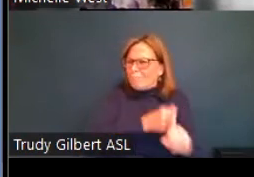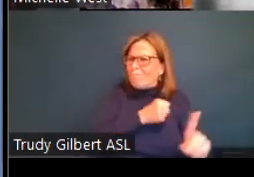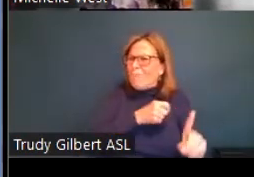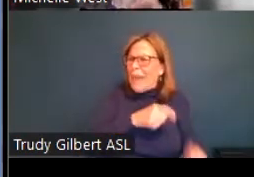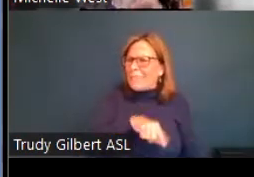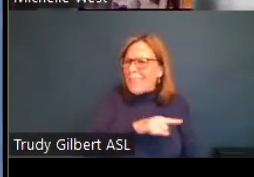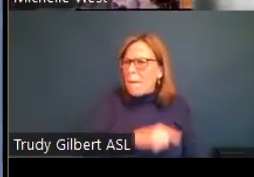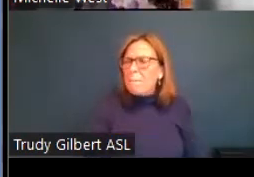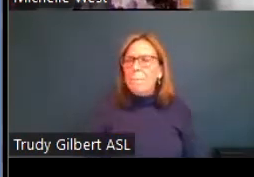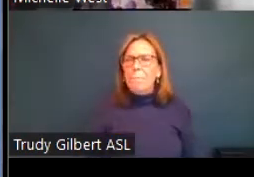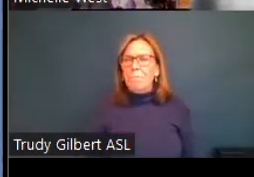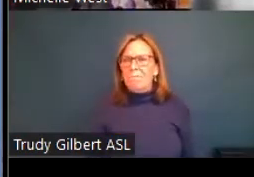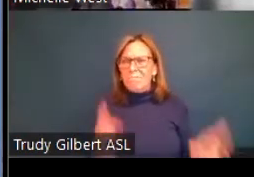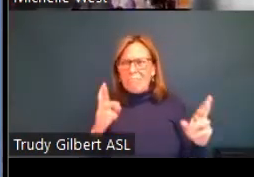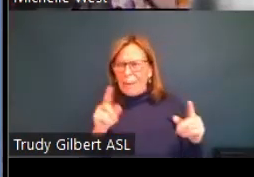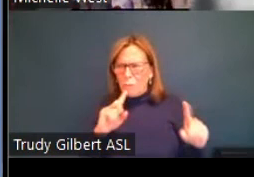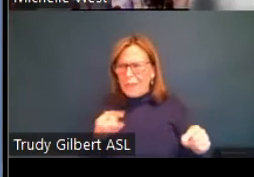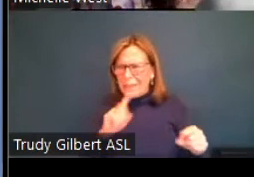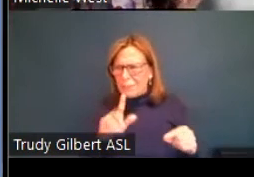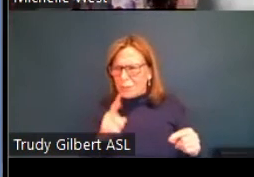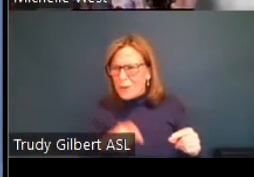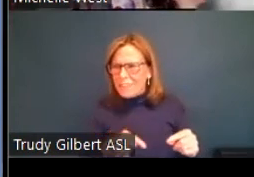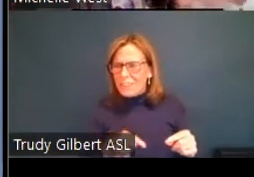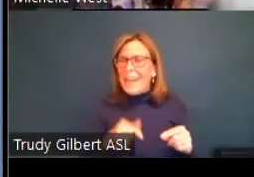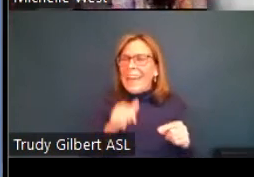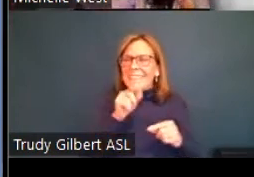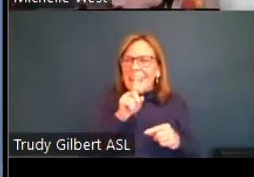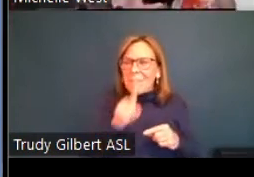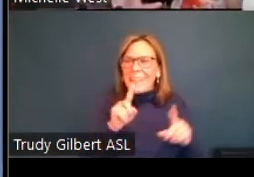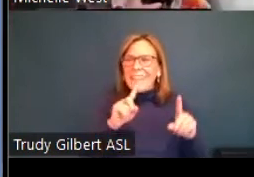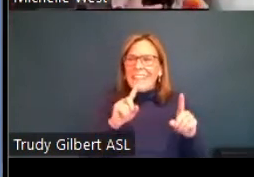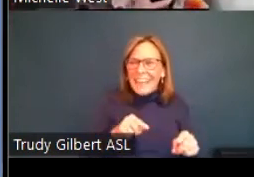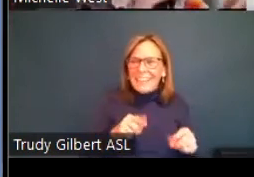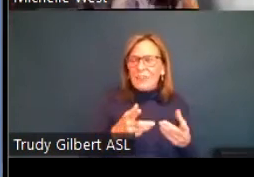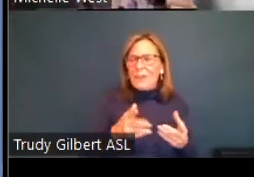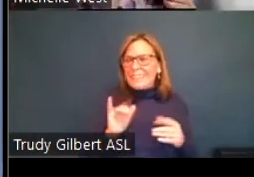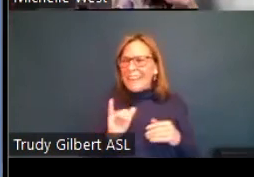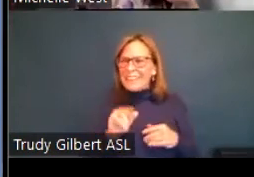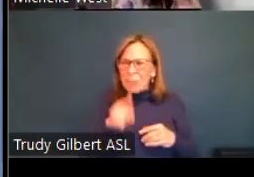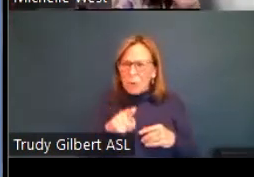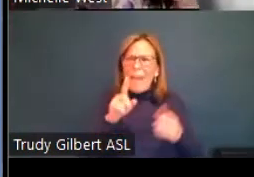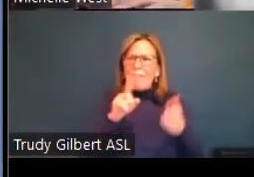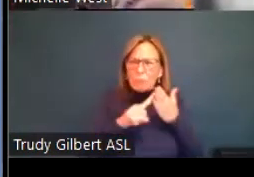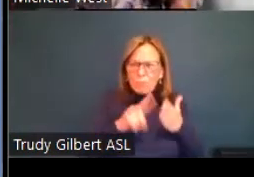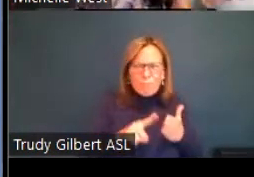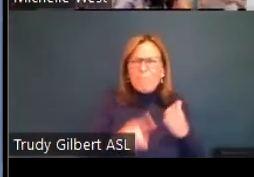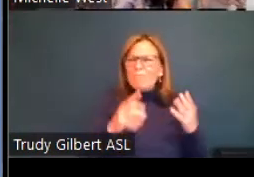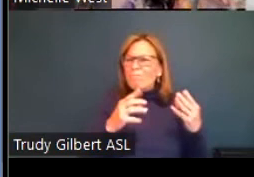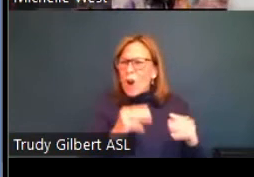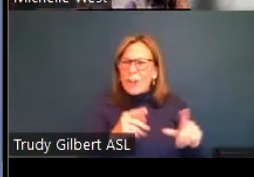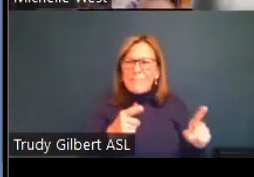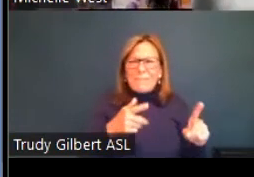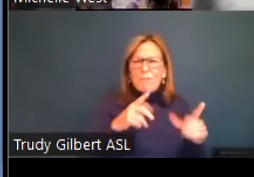And then I hope that answered it. It's not really an answer. It's as far as like, you have to do market research and see what your consumers need.